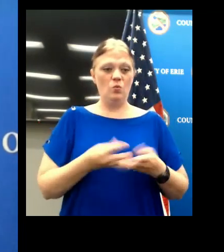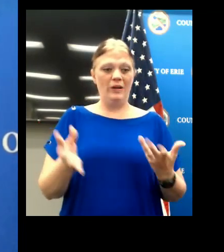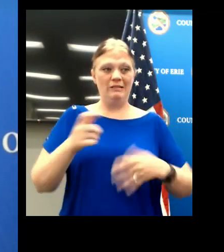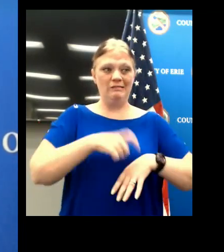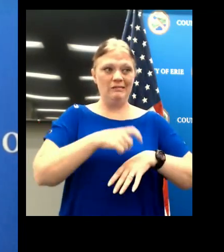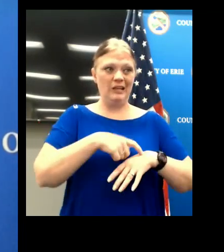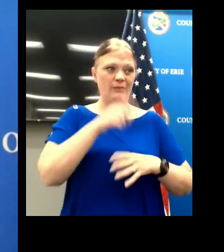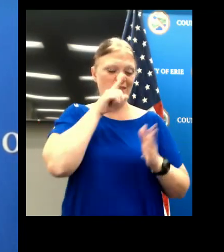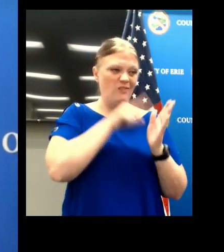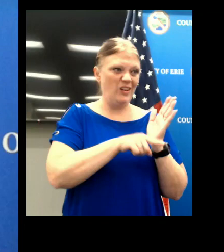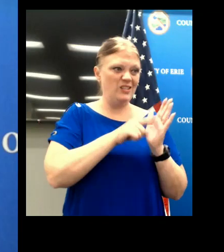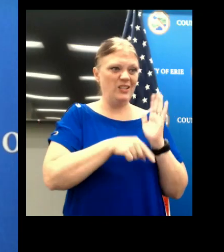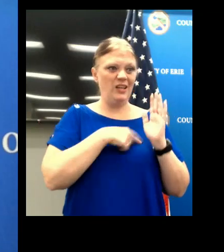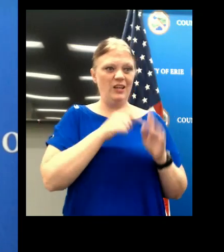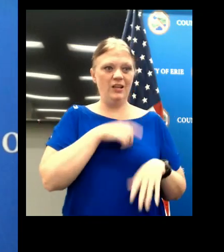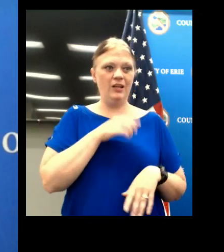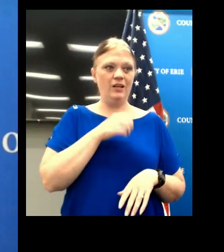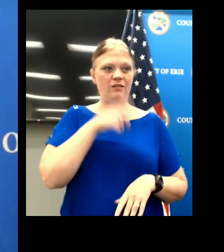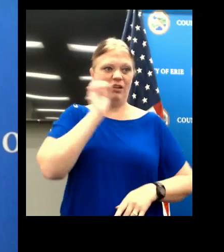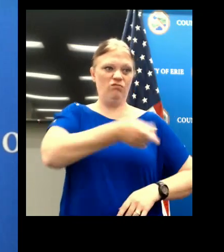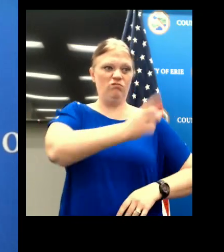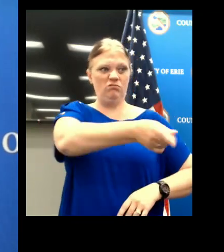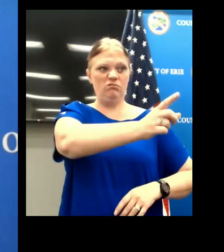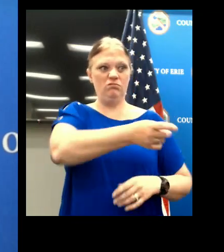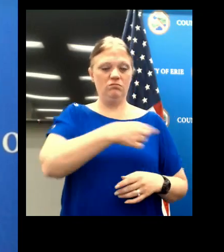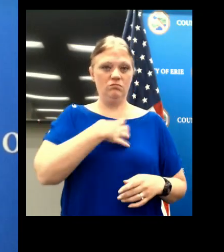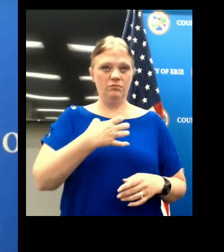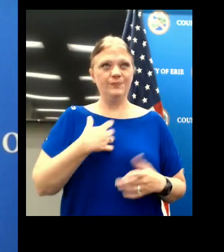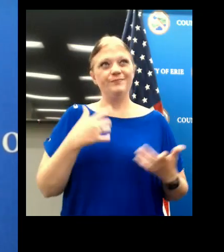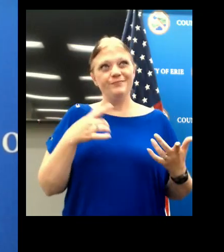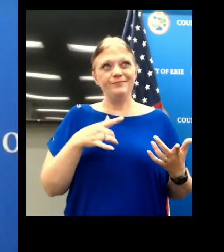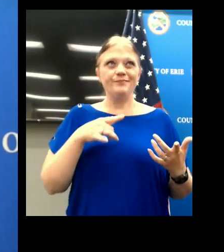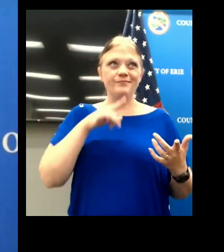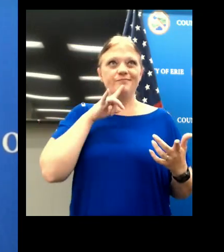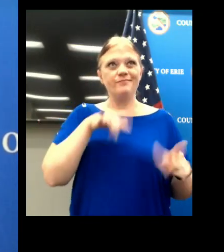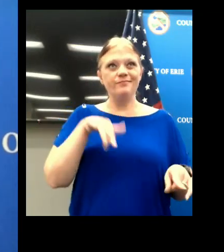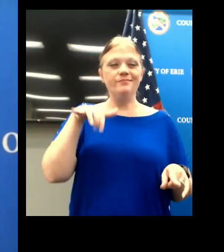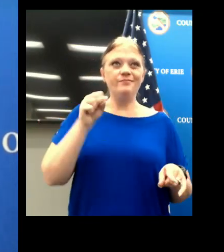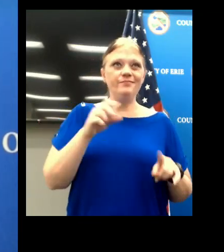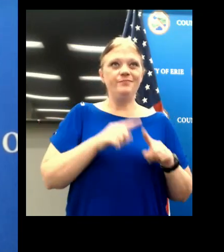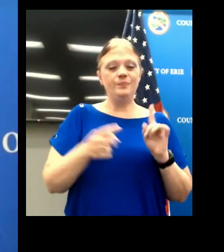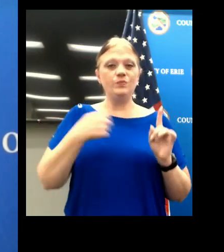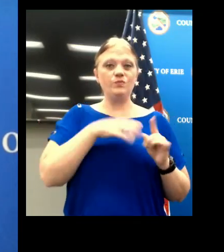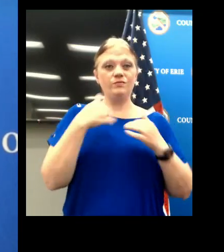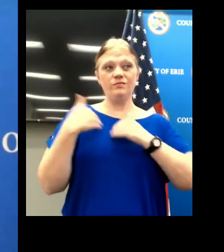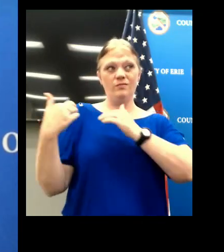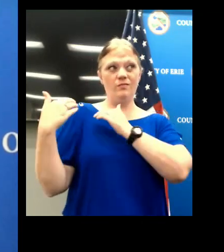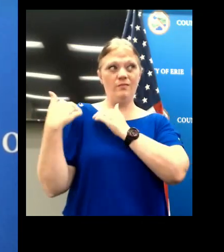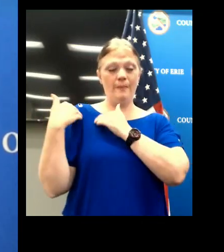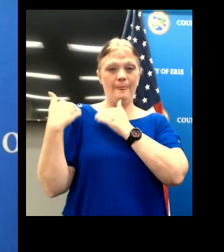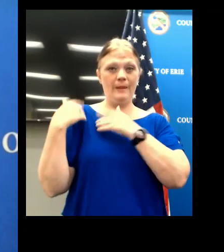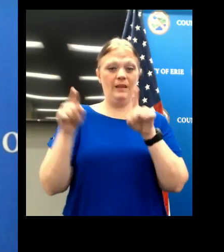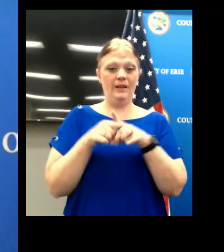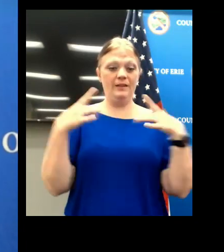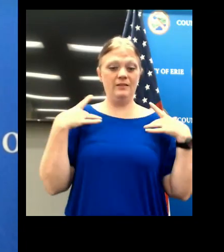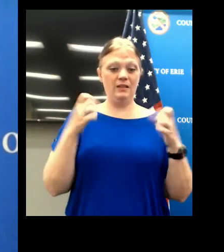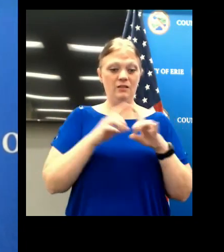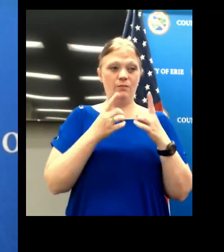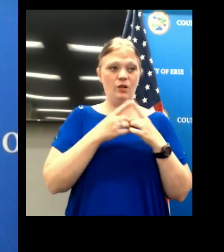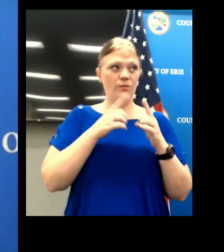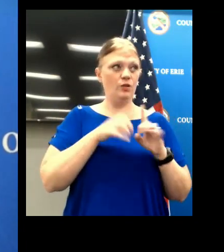doing investigations? The answer is yes, but we have a responsibility as health department to go out there